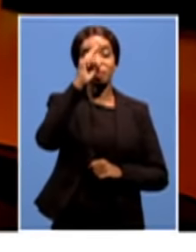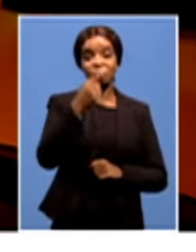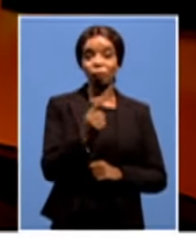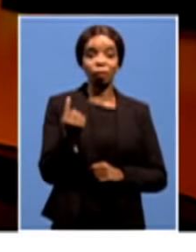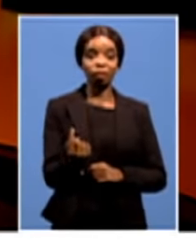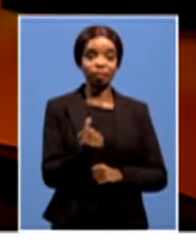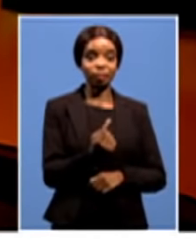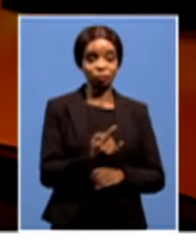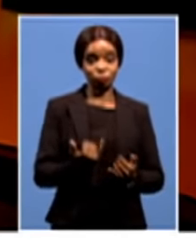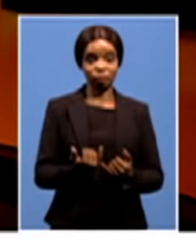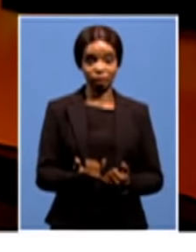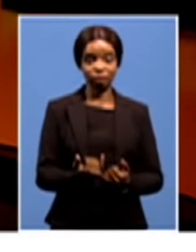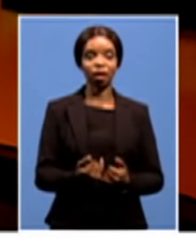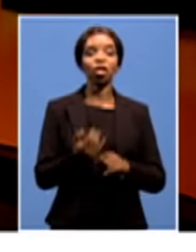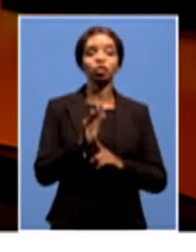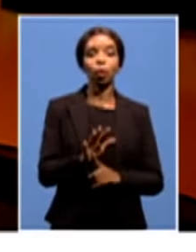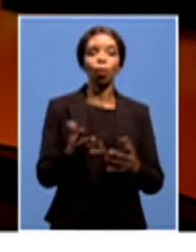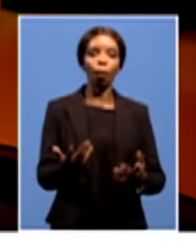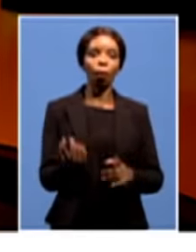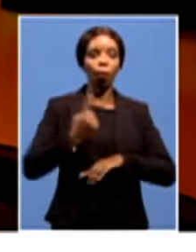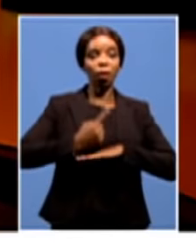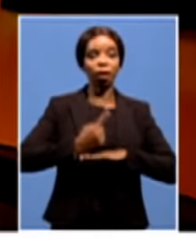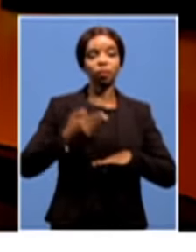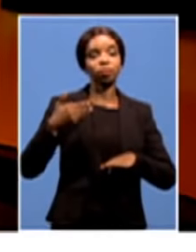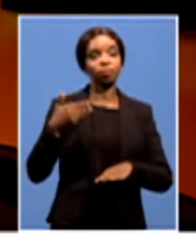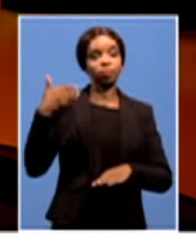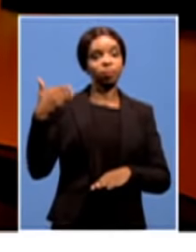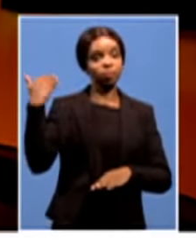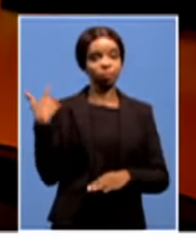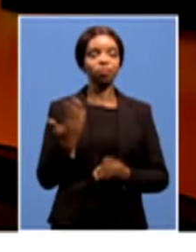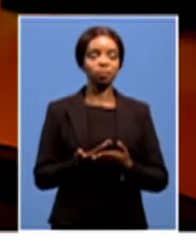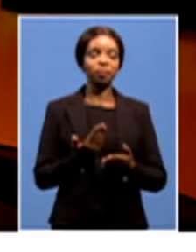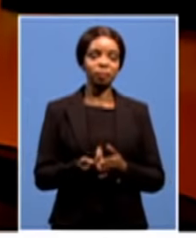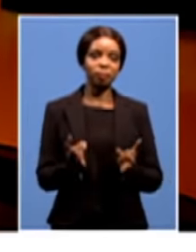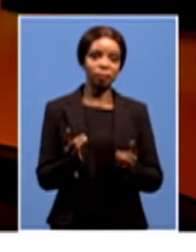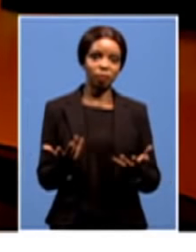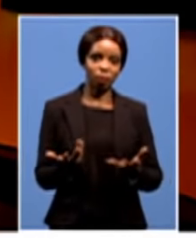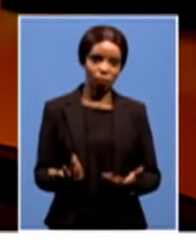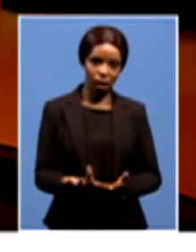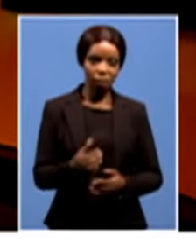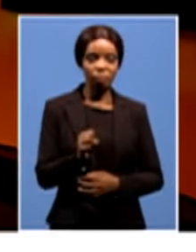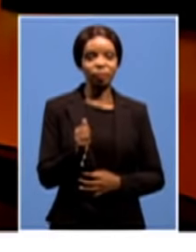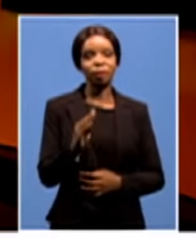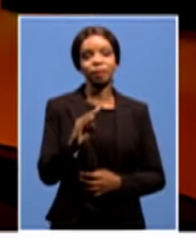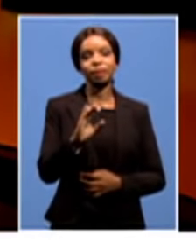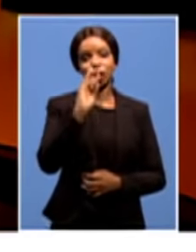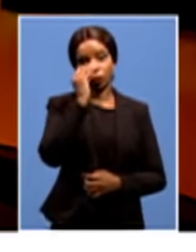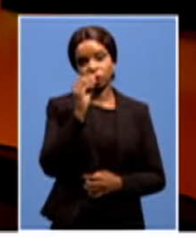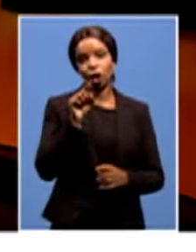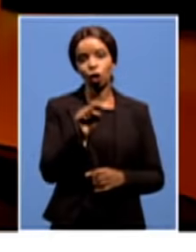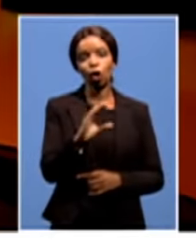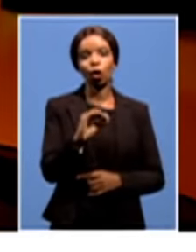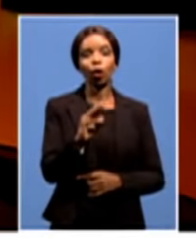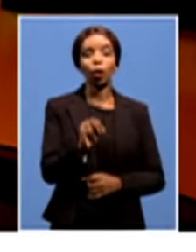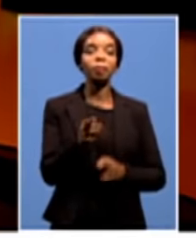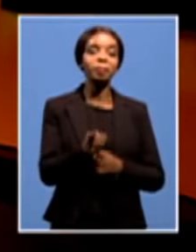on today's show, as well as the past few days. You can do that at sabcnews.com. All right, that's where we're going